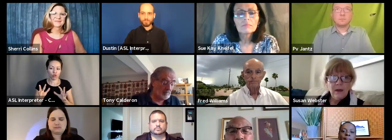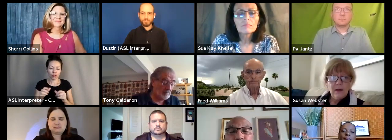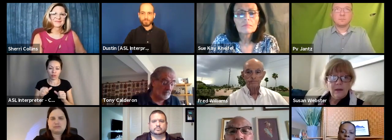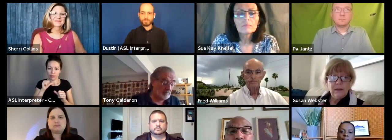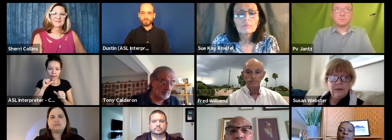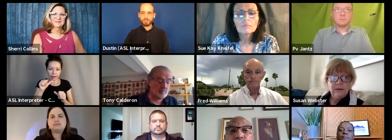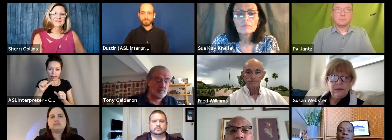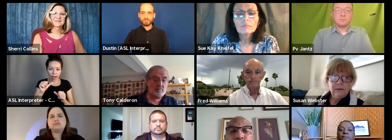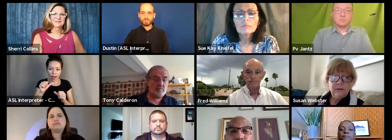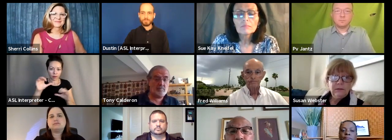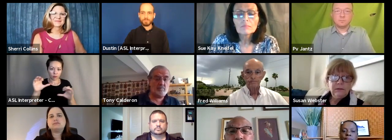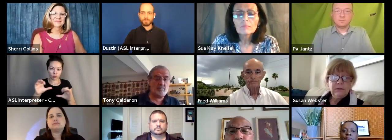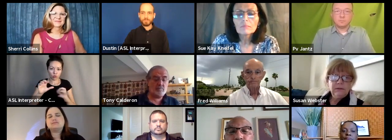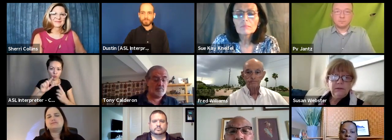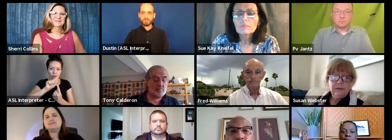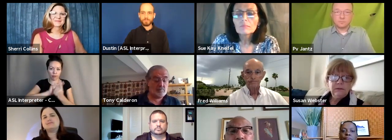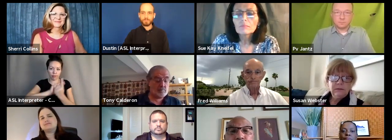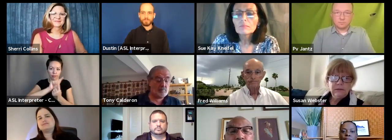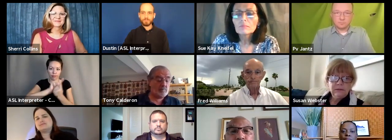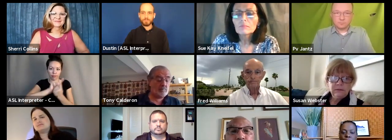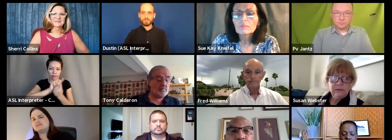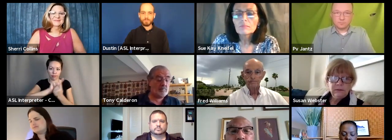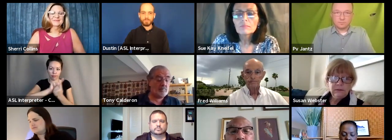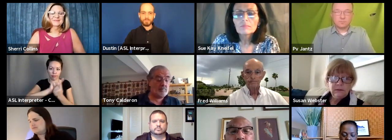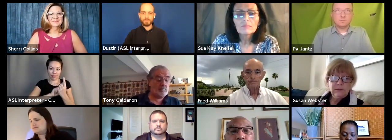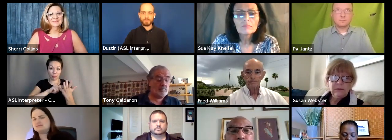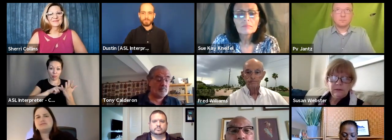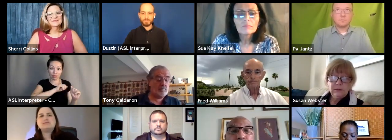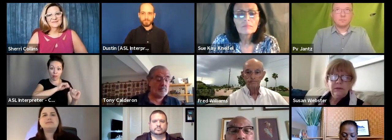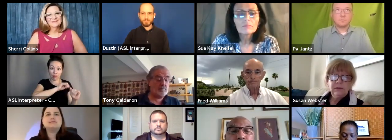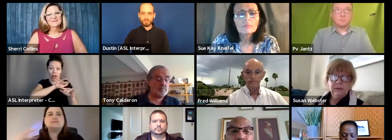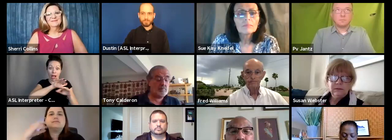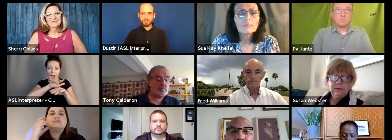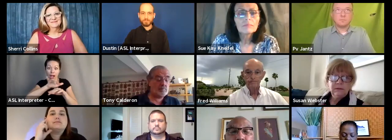in-person interpreting work. And so they were all flocking to